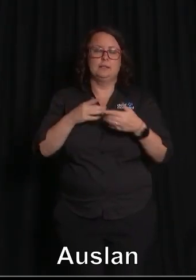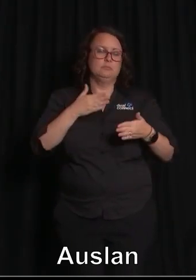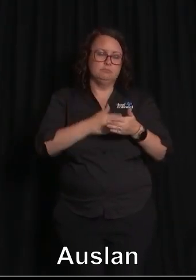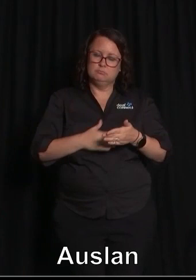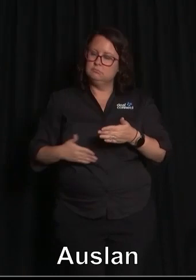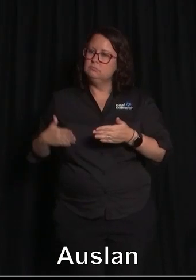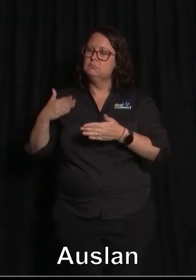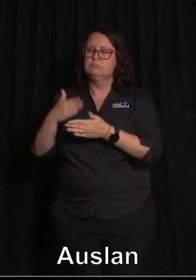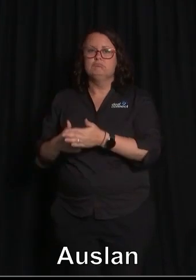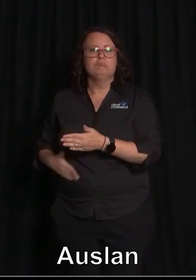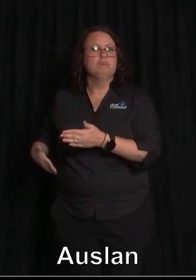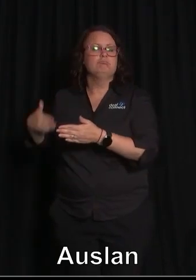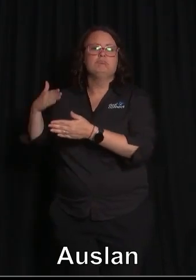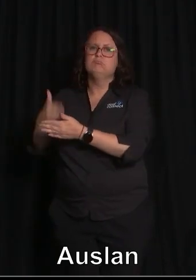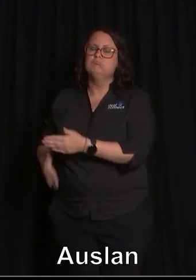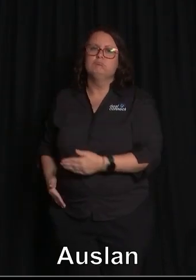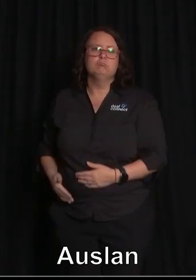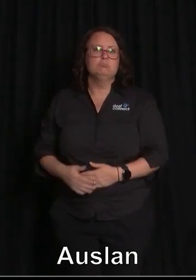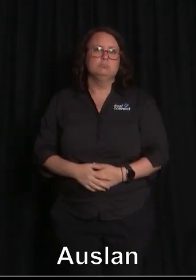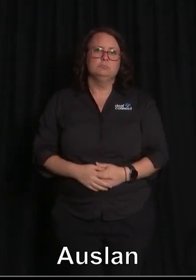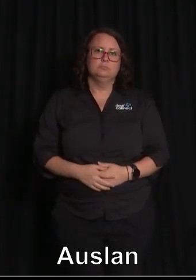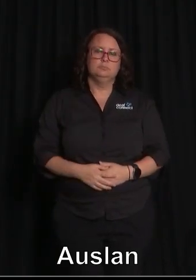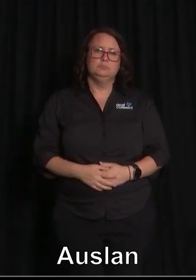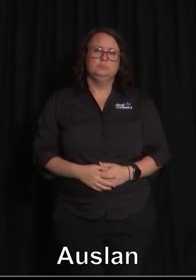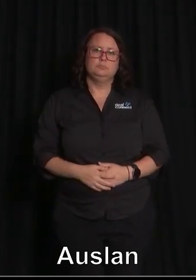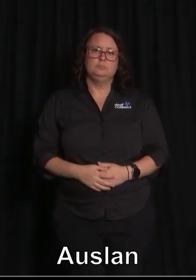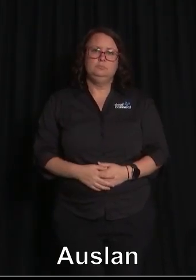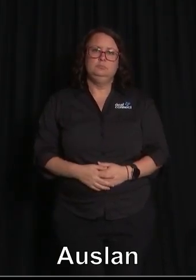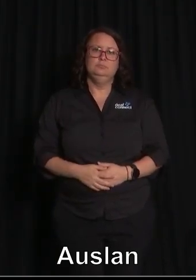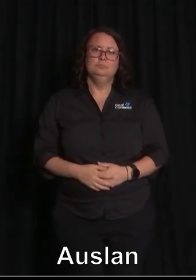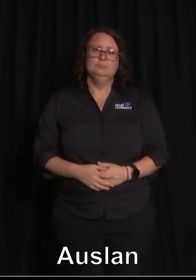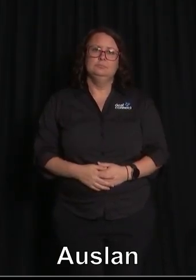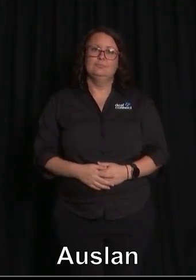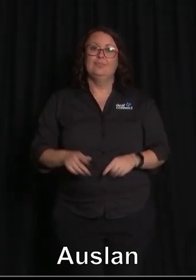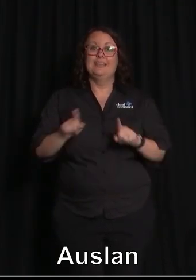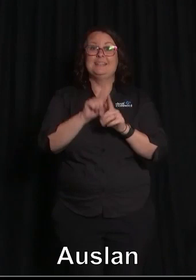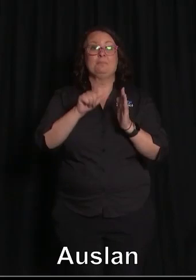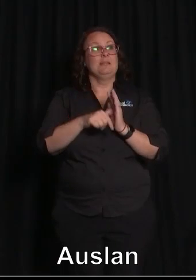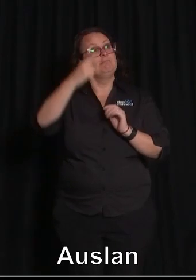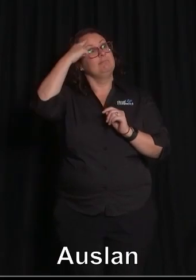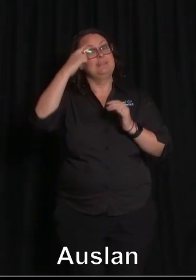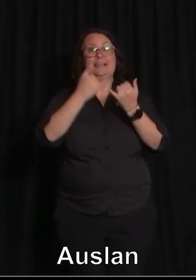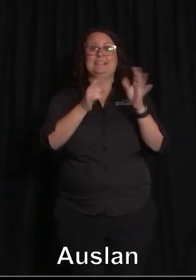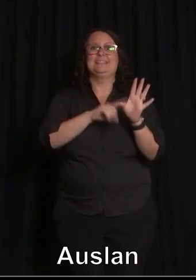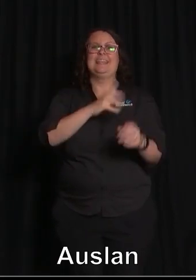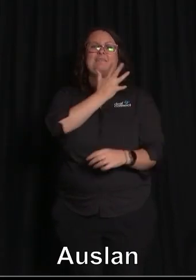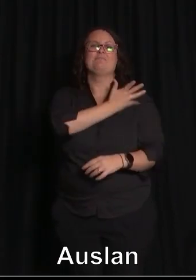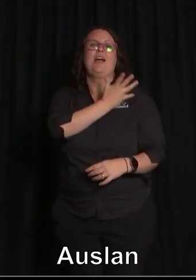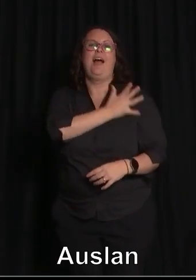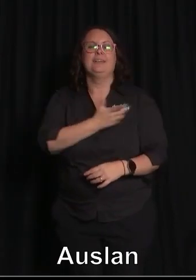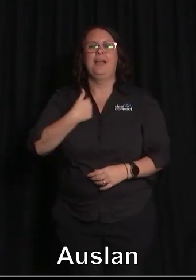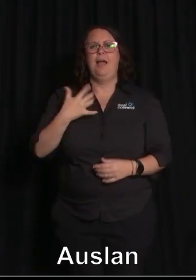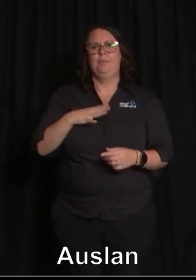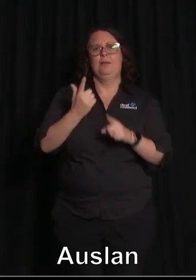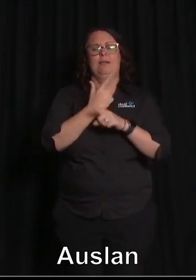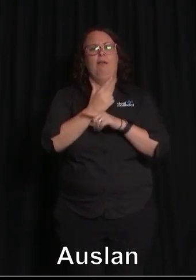compounding barrier. And in light of the Sydney Pride, I thought maybe to focus a little bit on